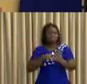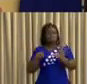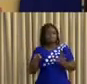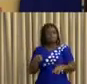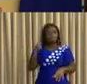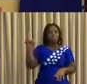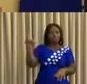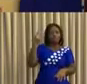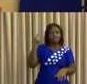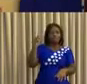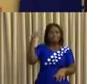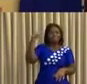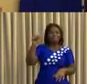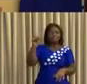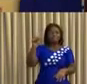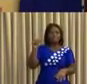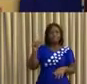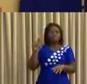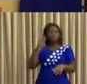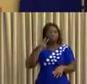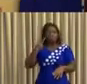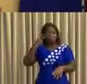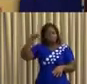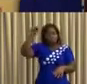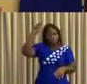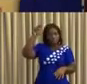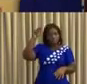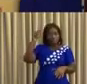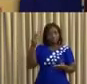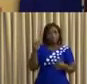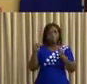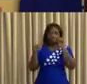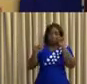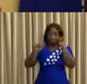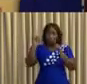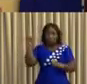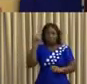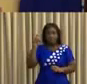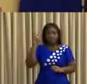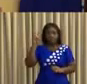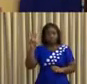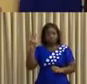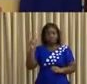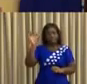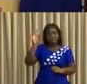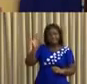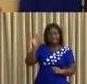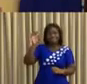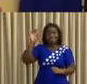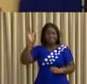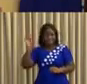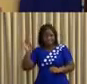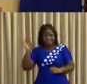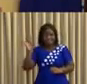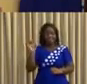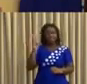110 soldiers in the Northern region, 102 in the Northeast region, 98 in the Volta